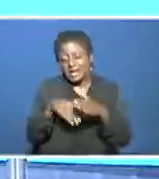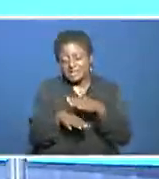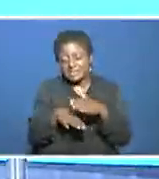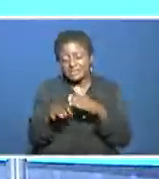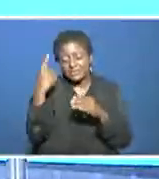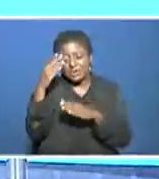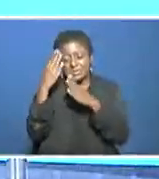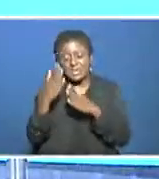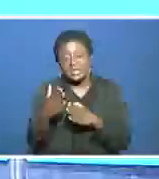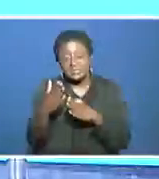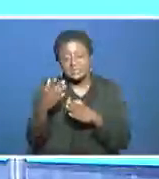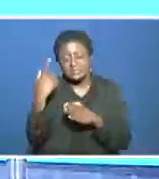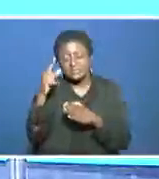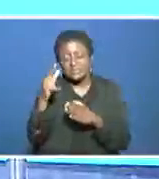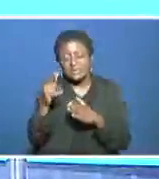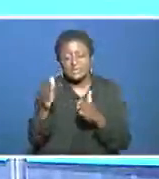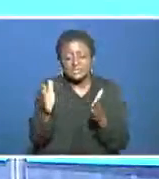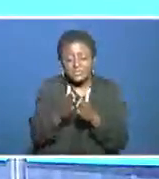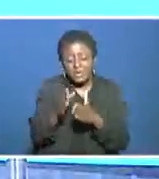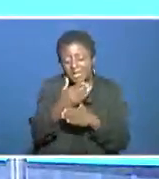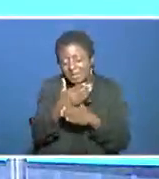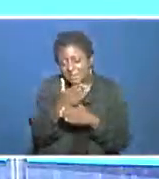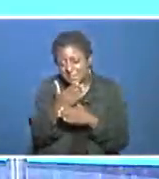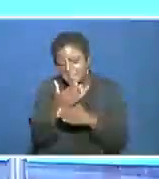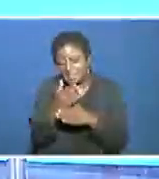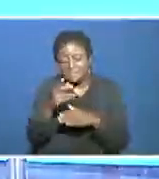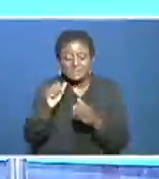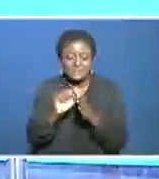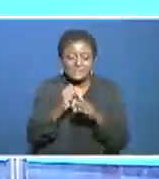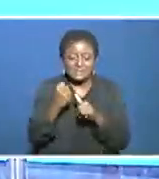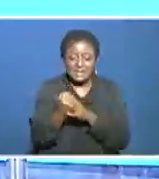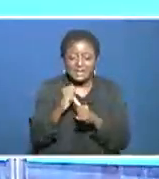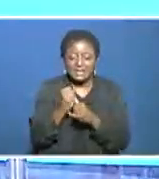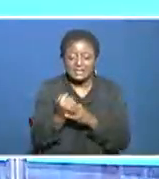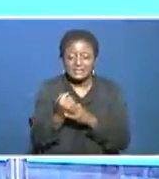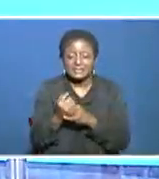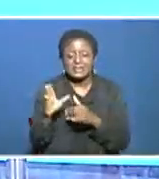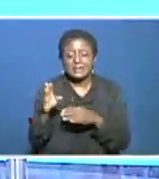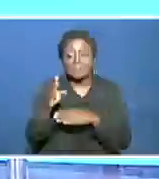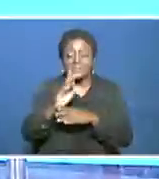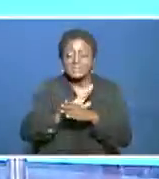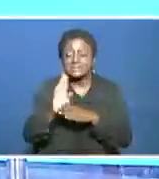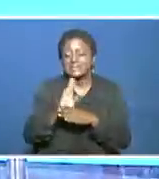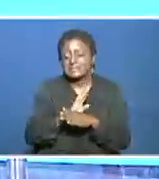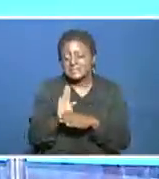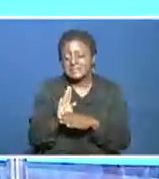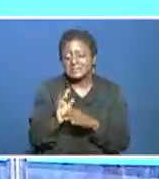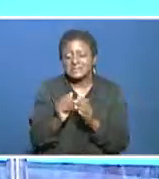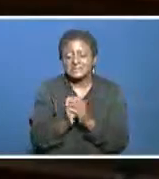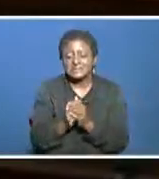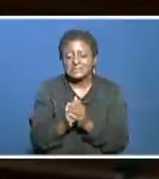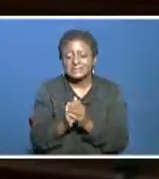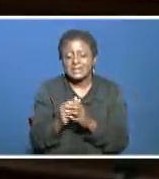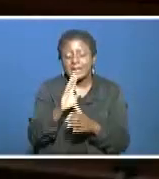medium enterprises that will be guided by a framework for gender equity. BDB will